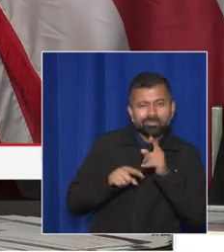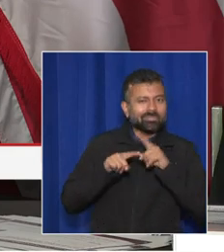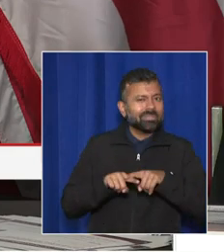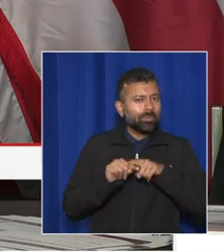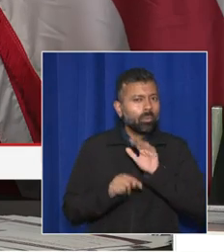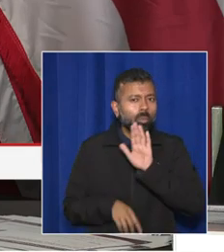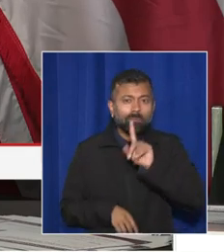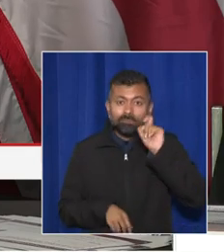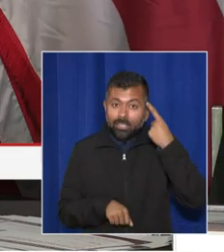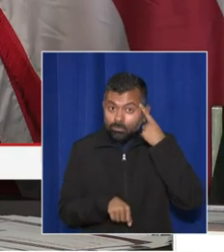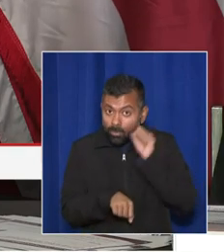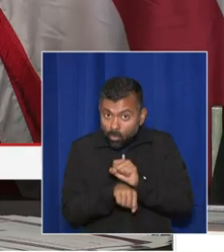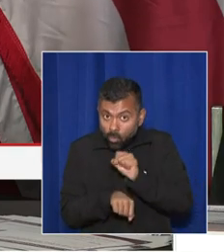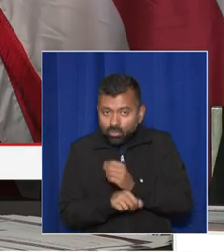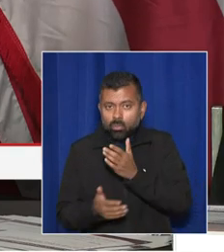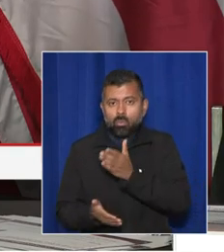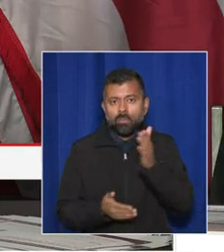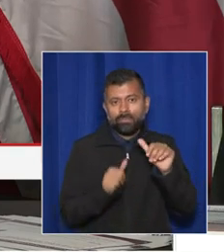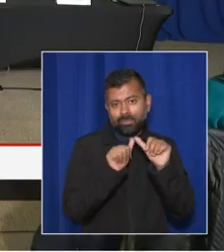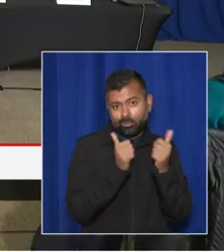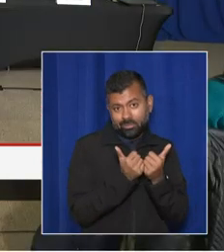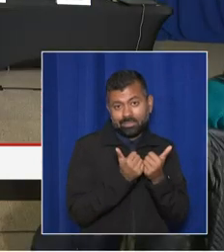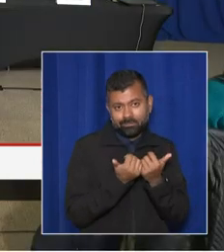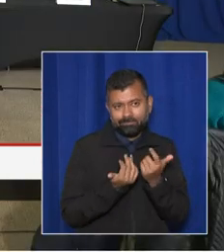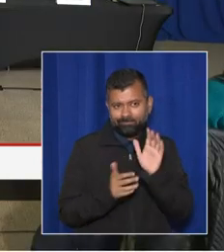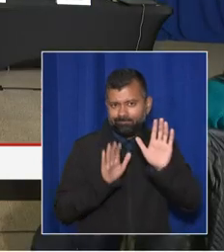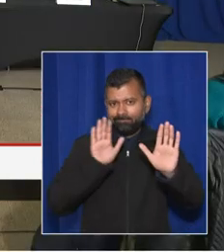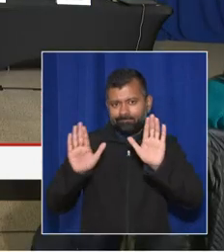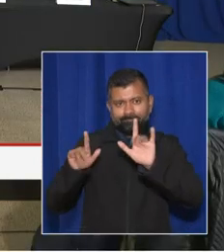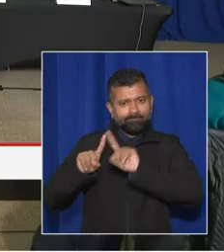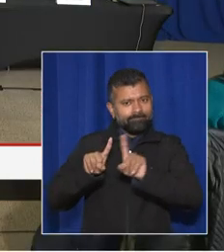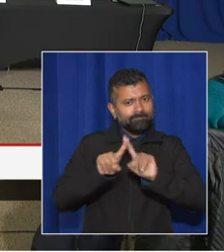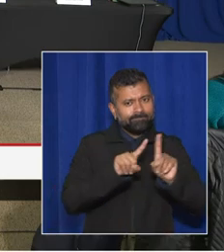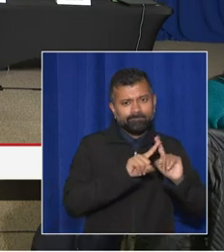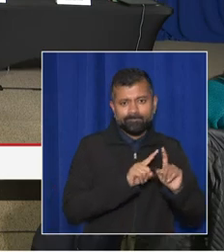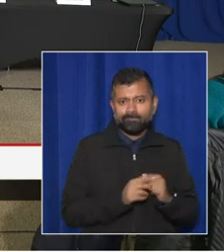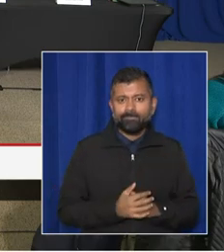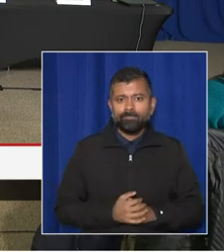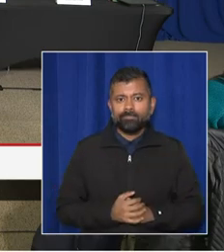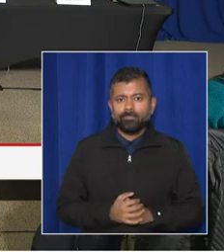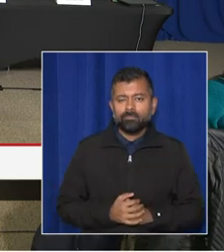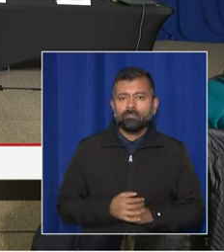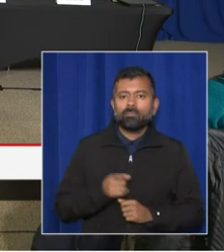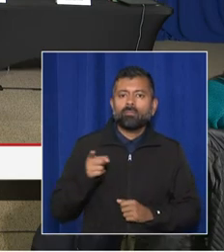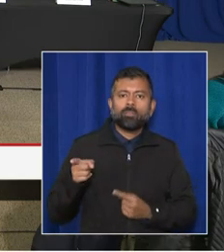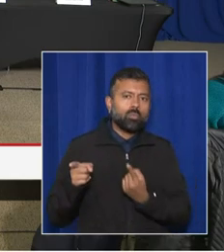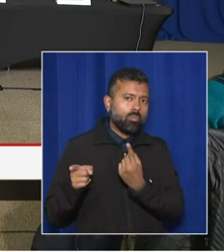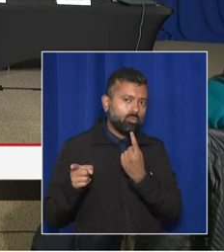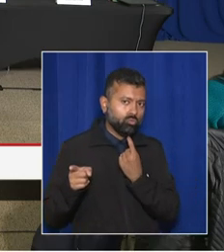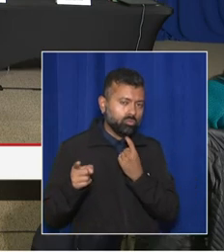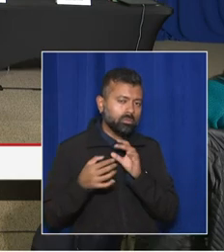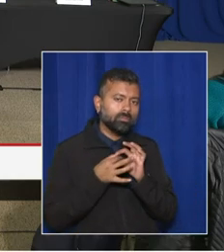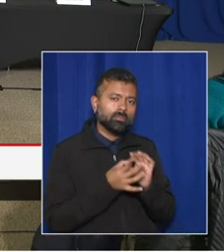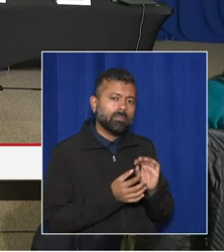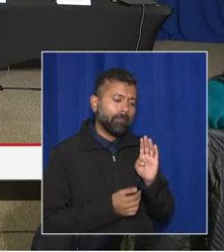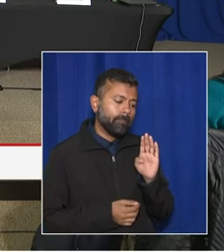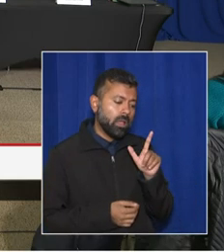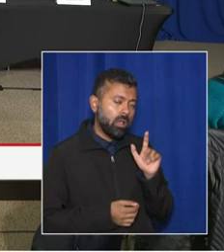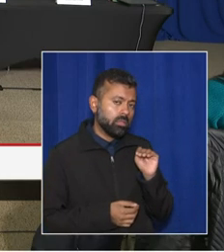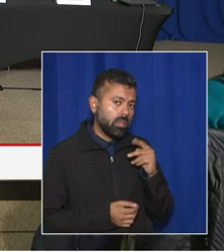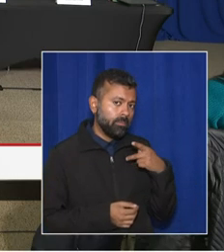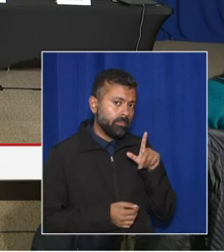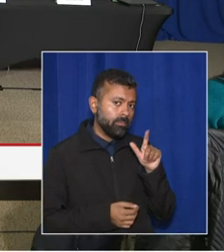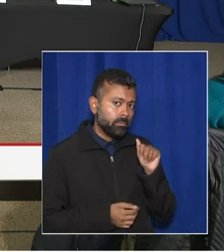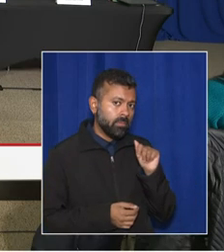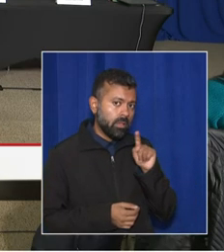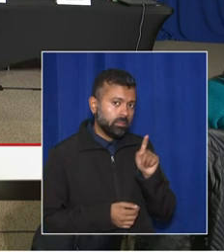here. Mayor Bowser, Yep. back to Black Lives Matter Plaza and your negotiations. Can you address